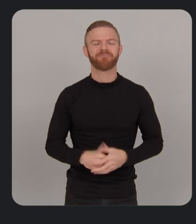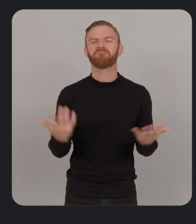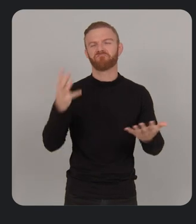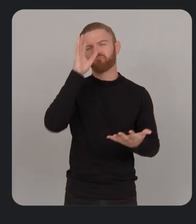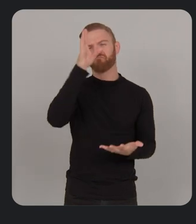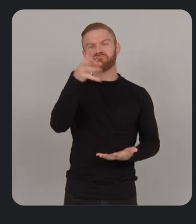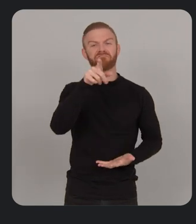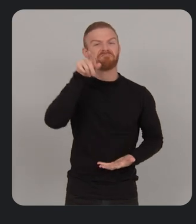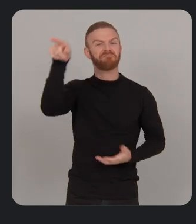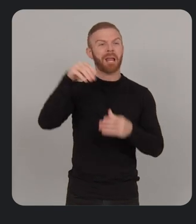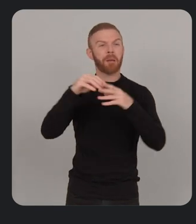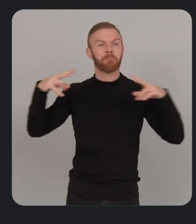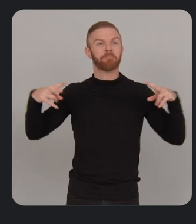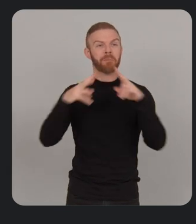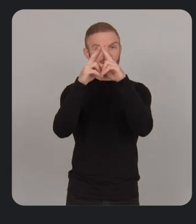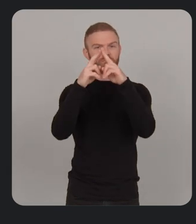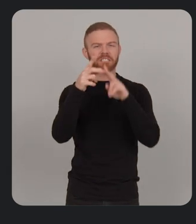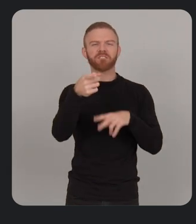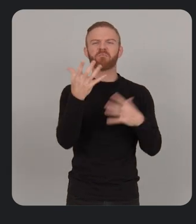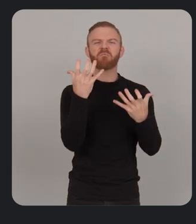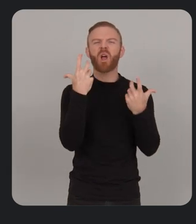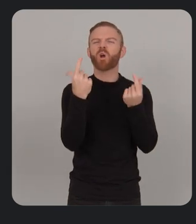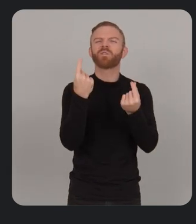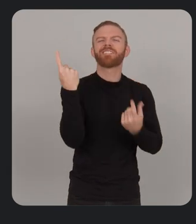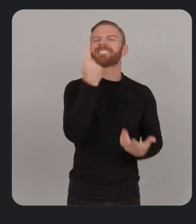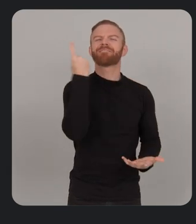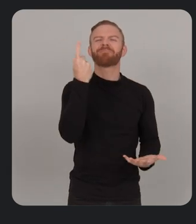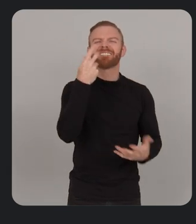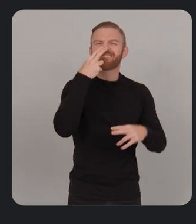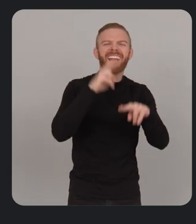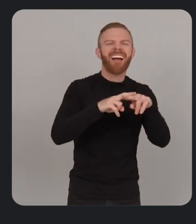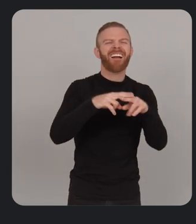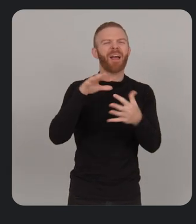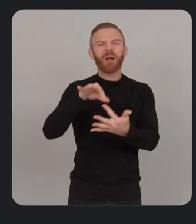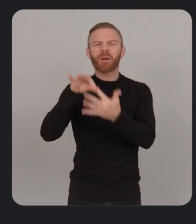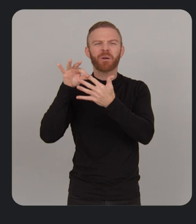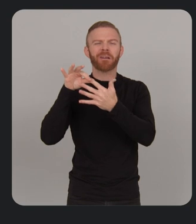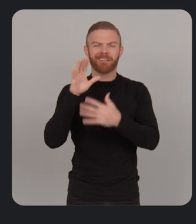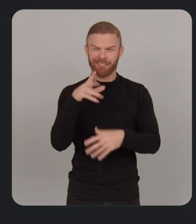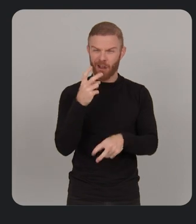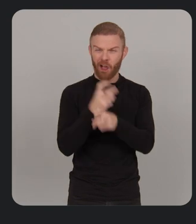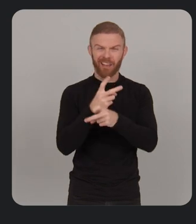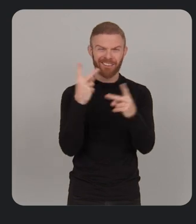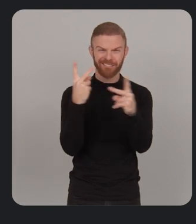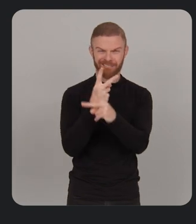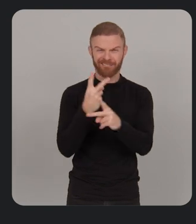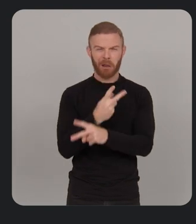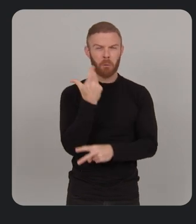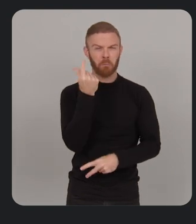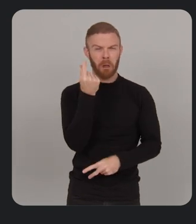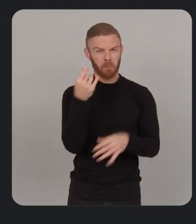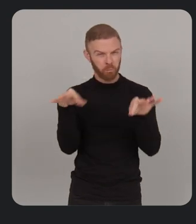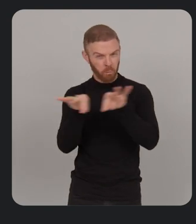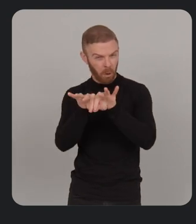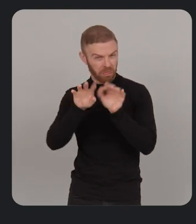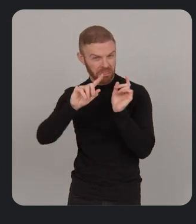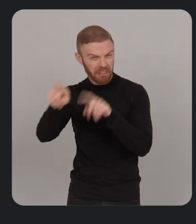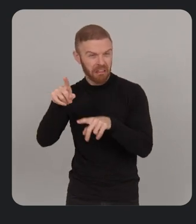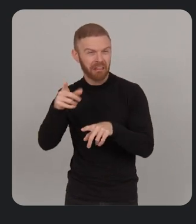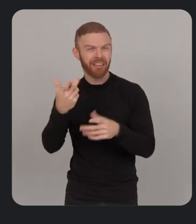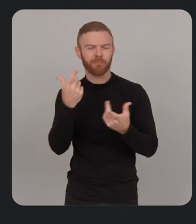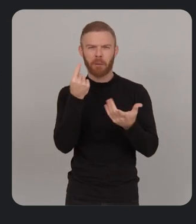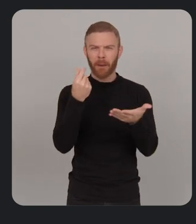Say you're in Paris, and you want to find fun and unique things to do. It can be difficult to figure out what's worth exploring,